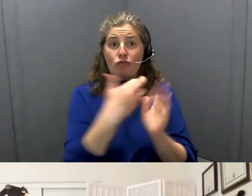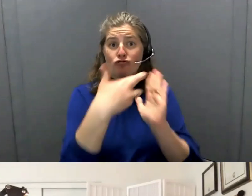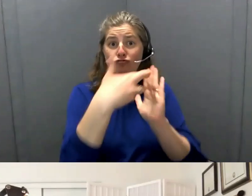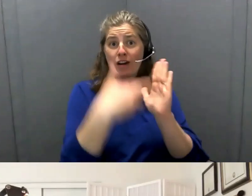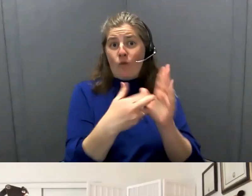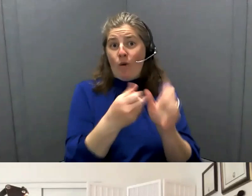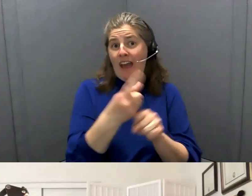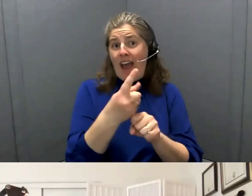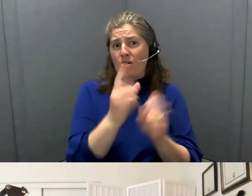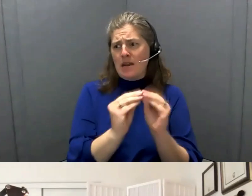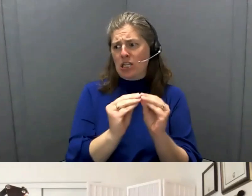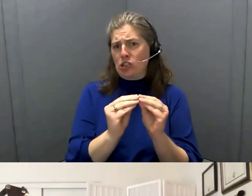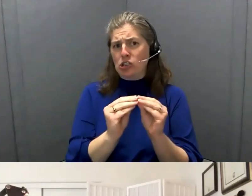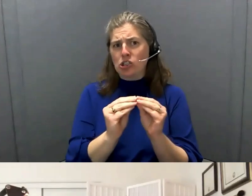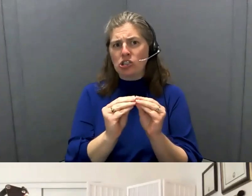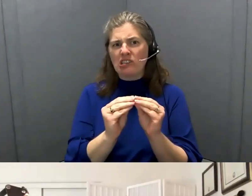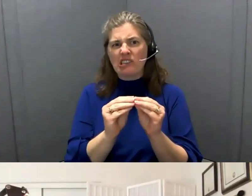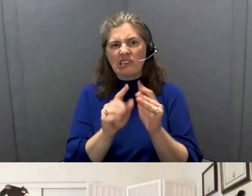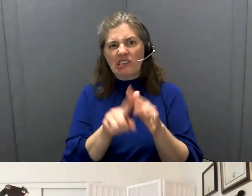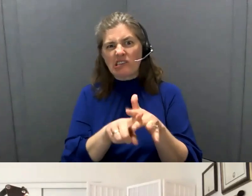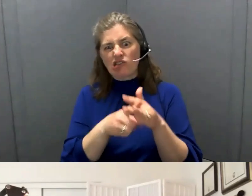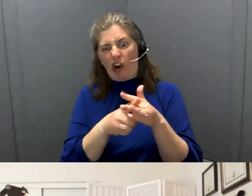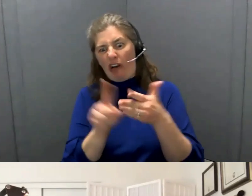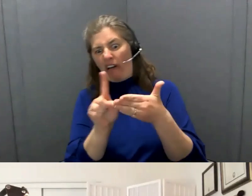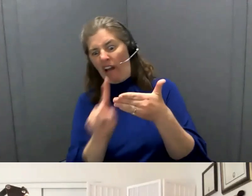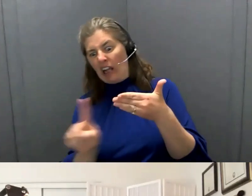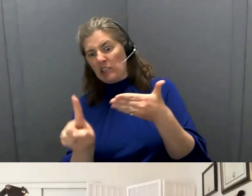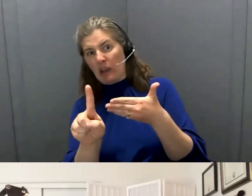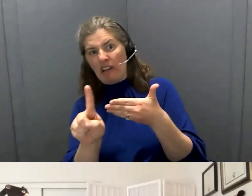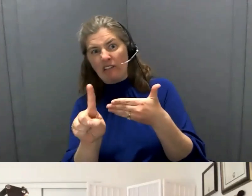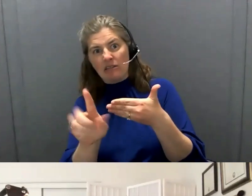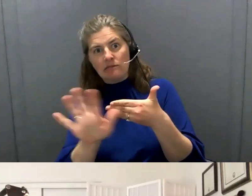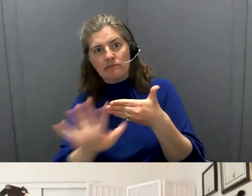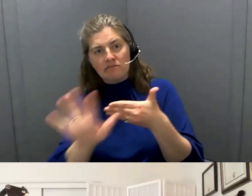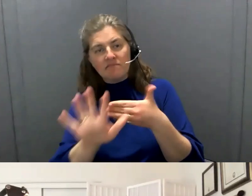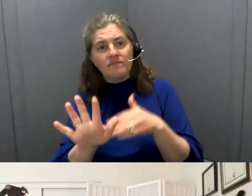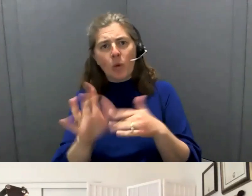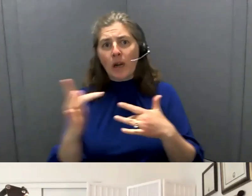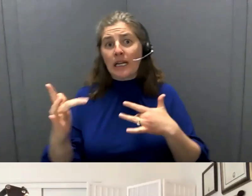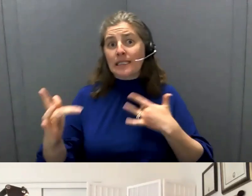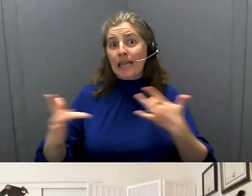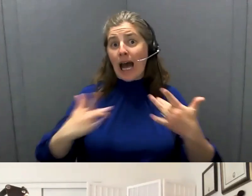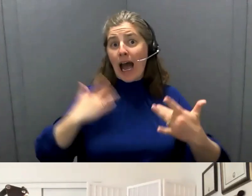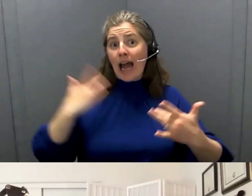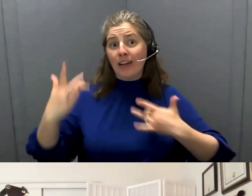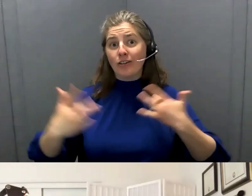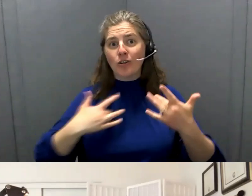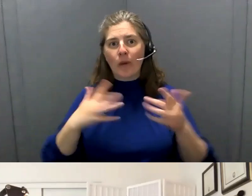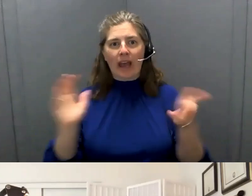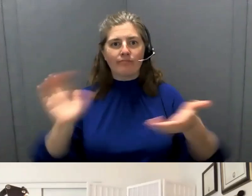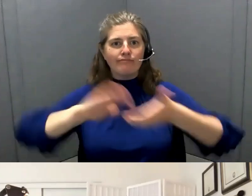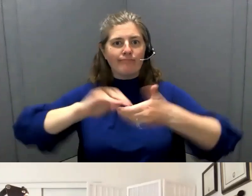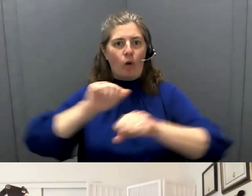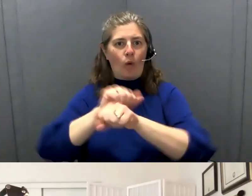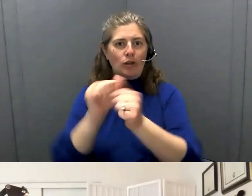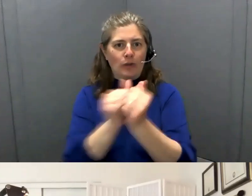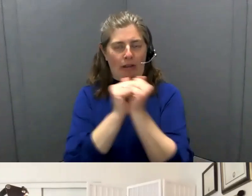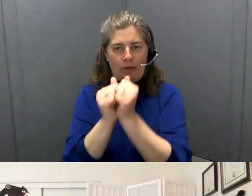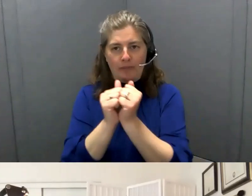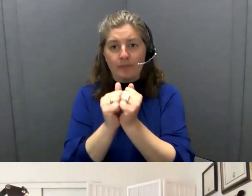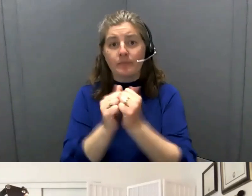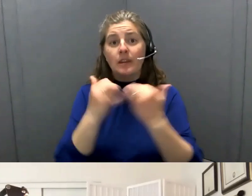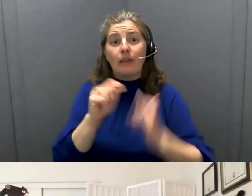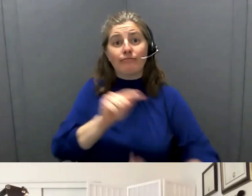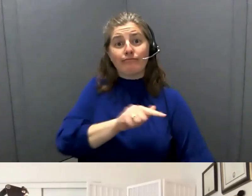in just a little bit over a week. And we're excited that get a chance to join together. With that, I'll turn it